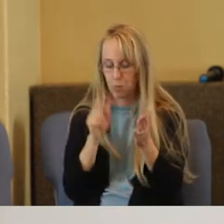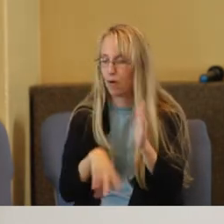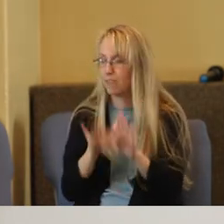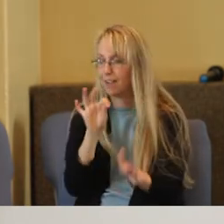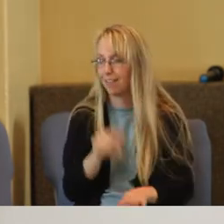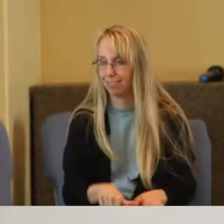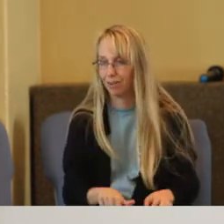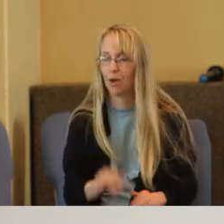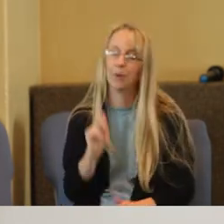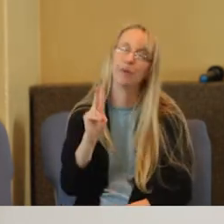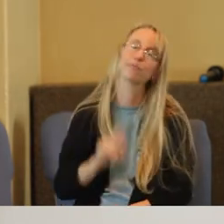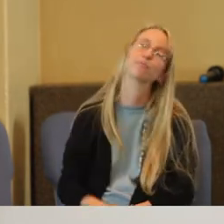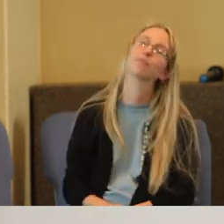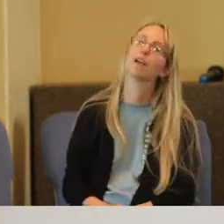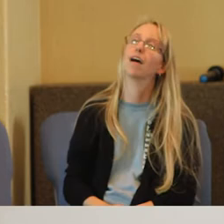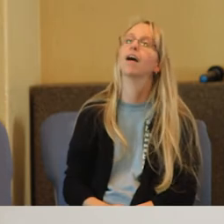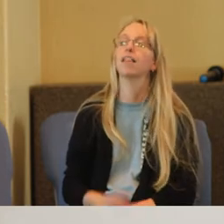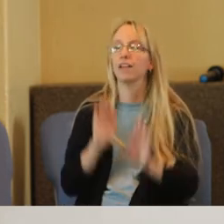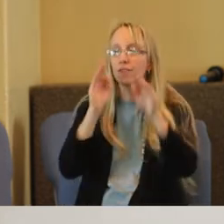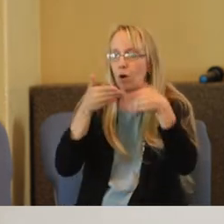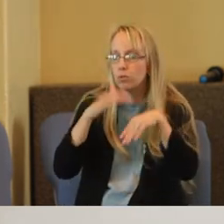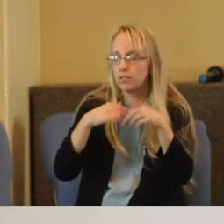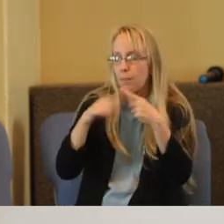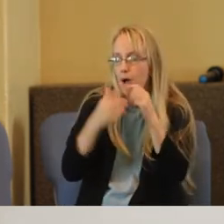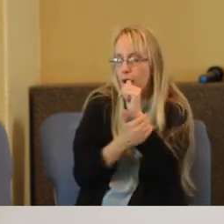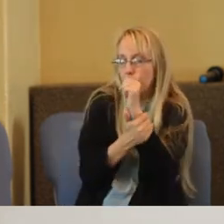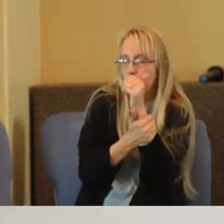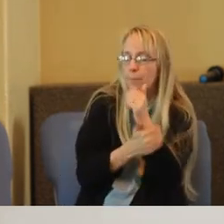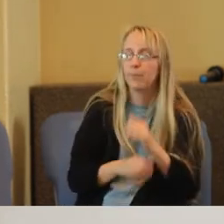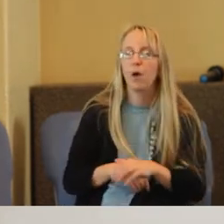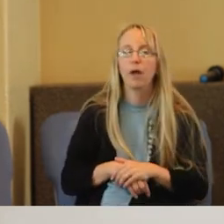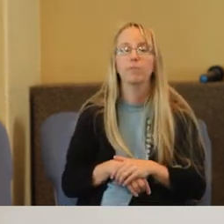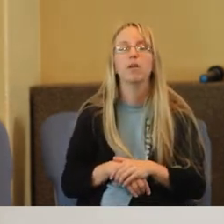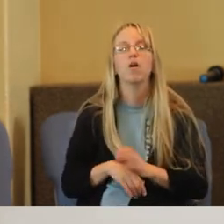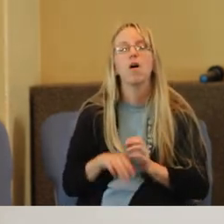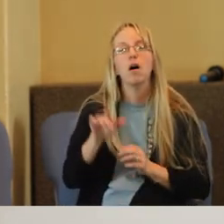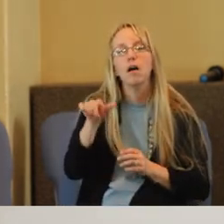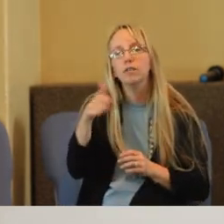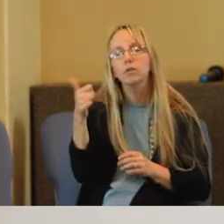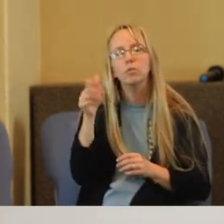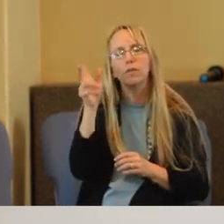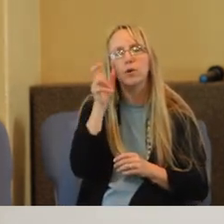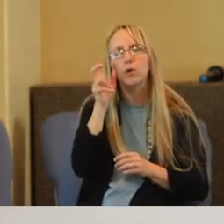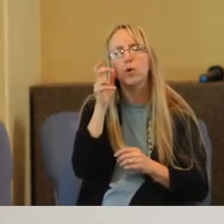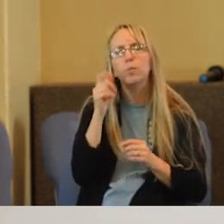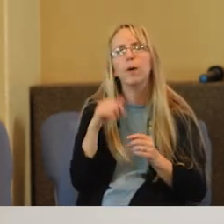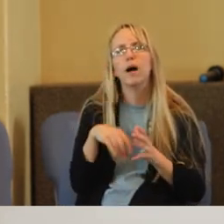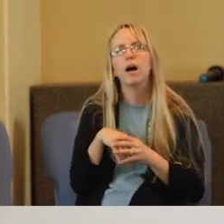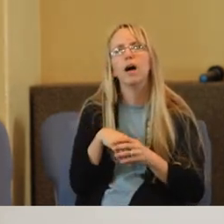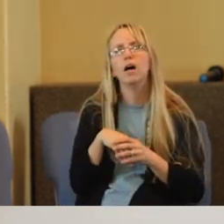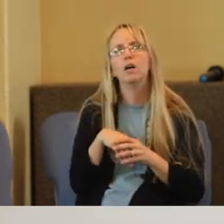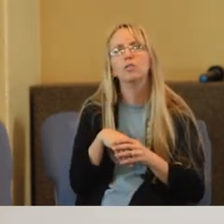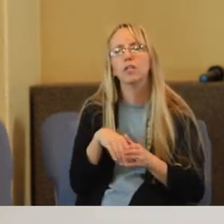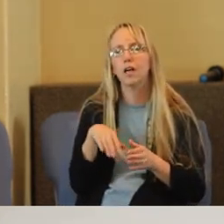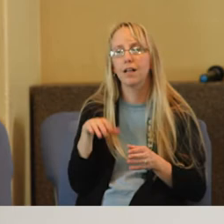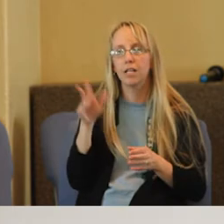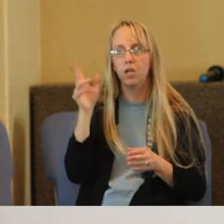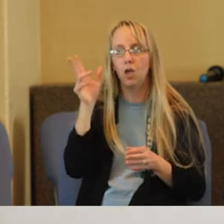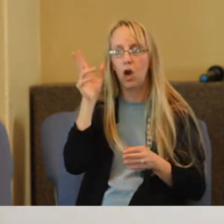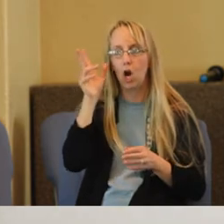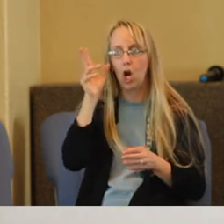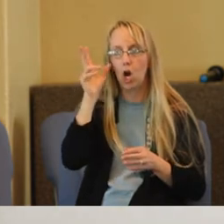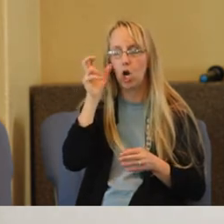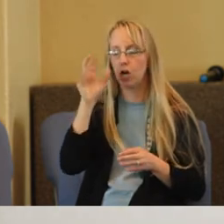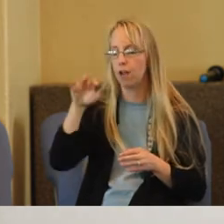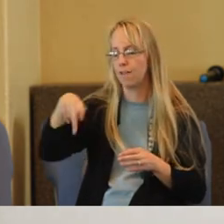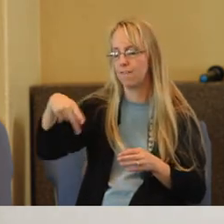focus on Abraham. What about, has anybody heard of the phoenix rising out of the